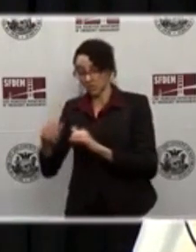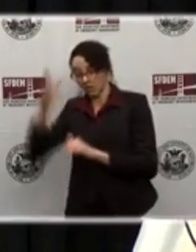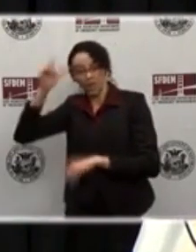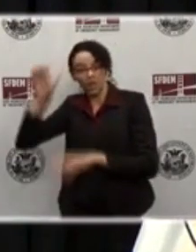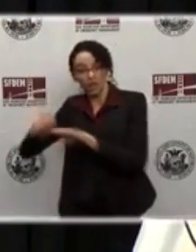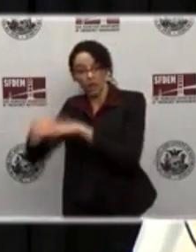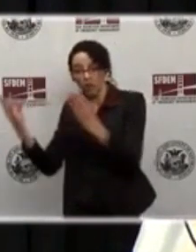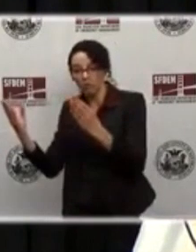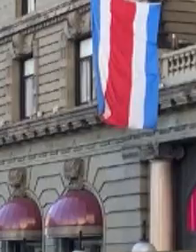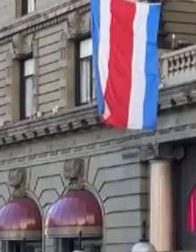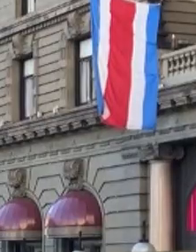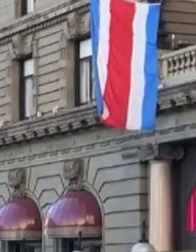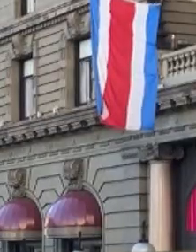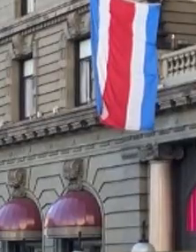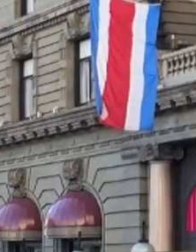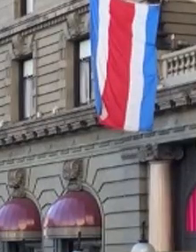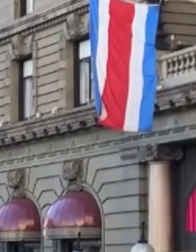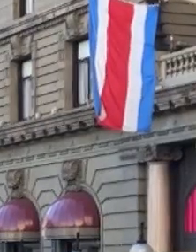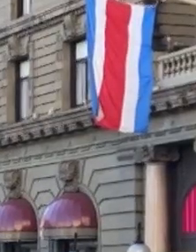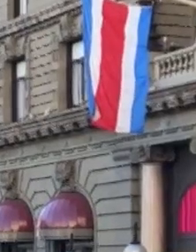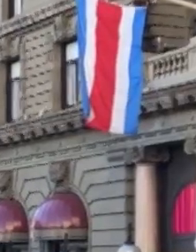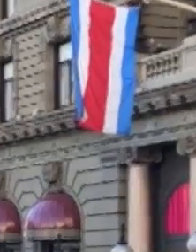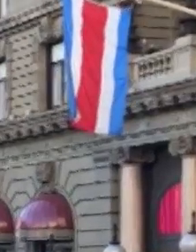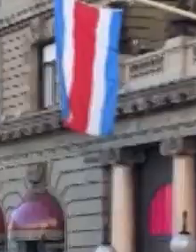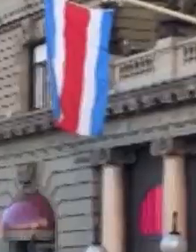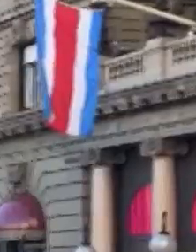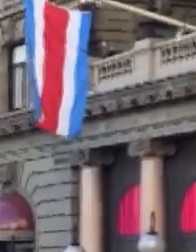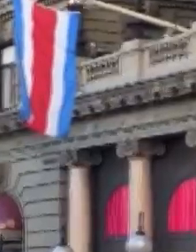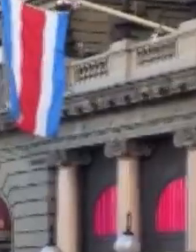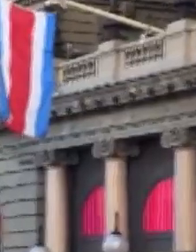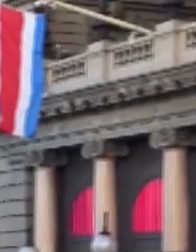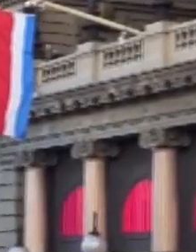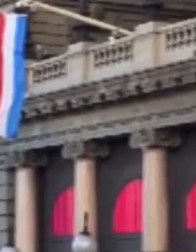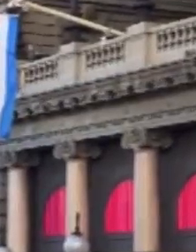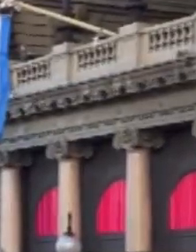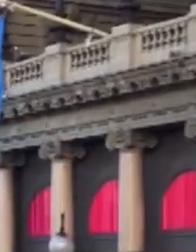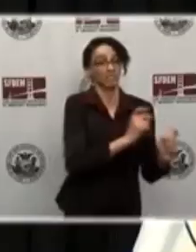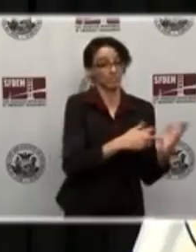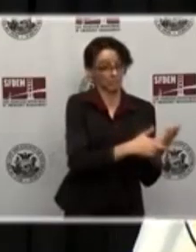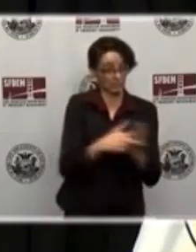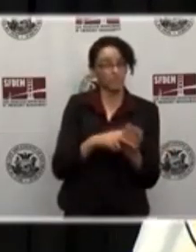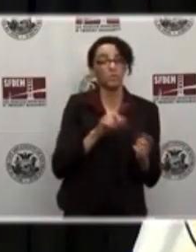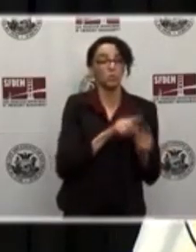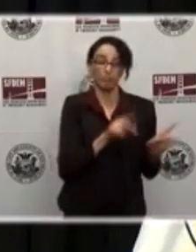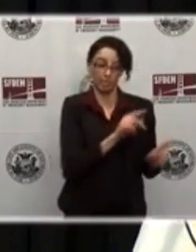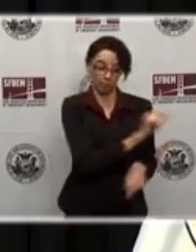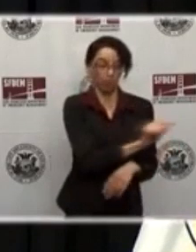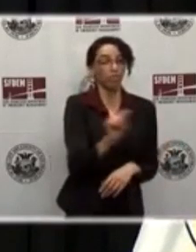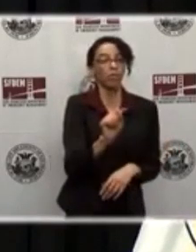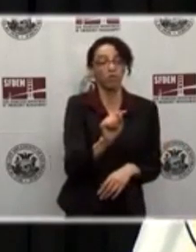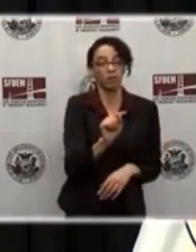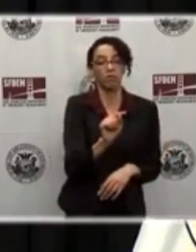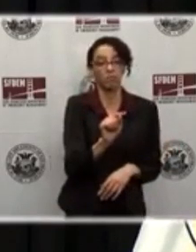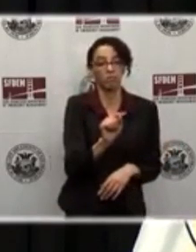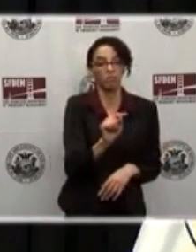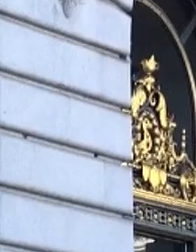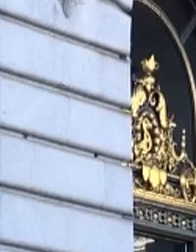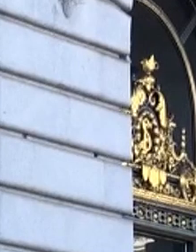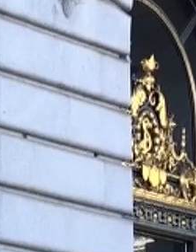to either criminal or civil action, and we've cited individuals in the last 24 hours. And these are people that have been warned